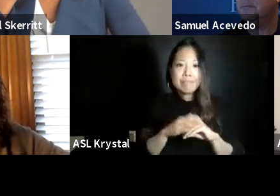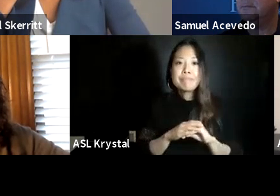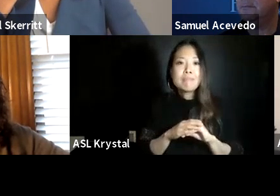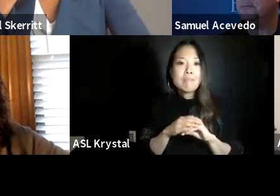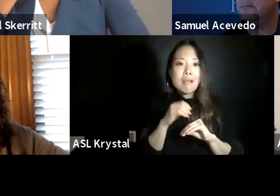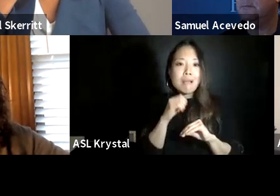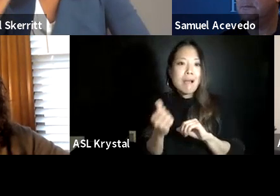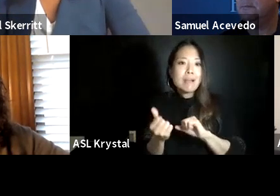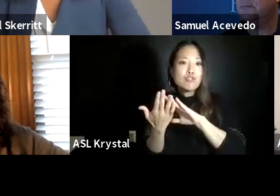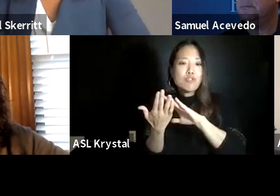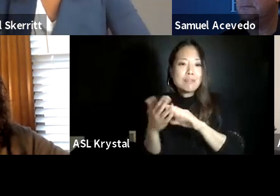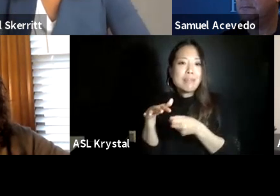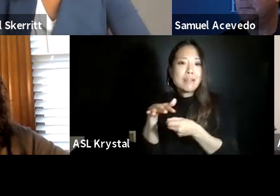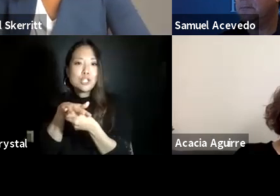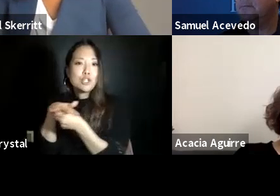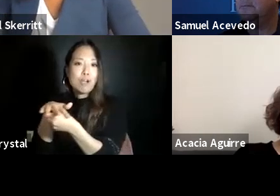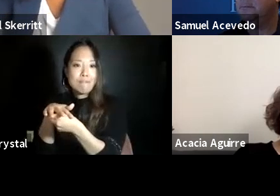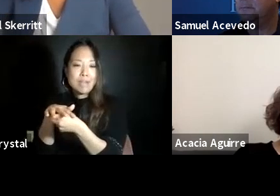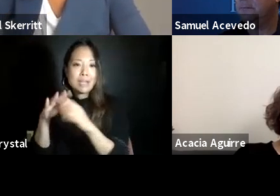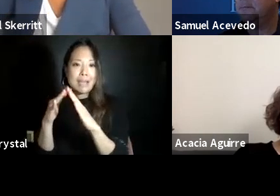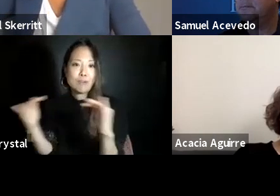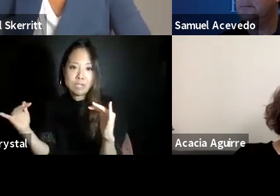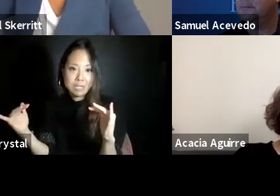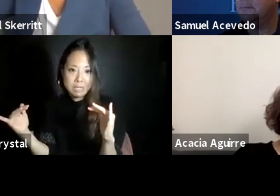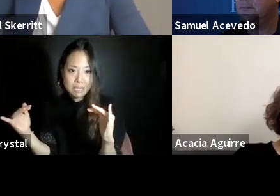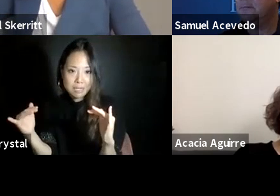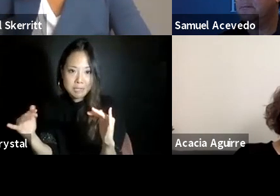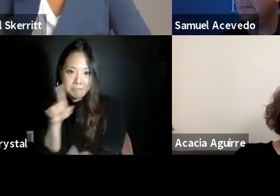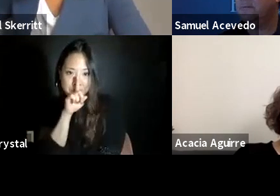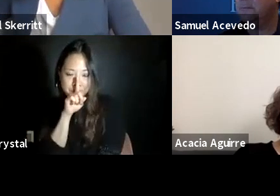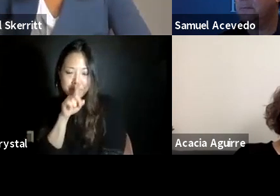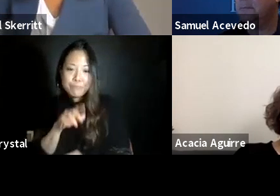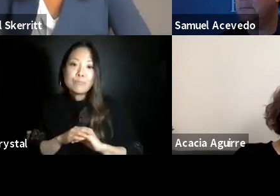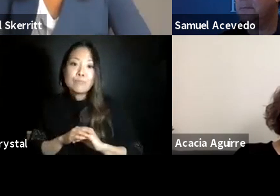the geographic diversity factor. So if there were a lottery,